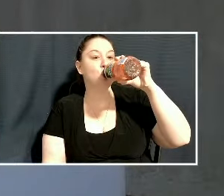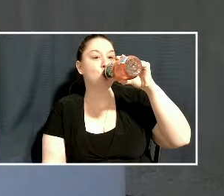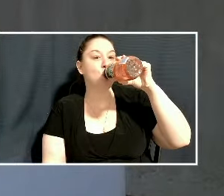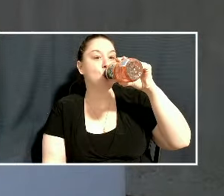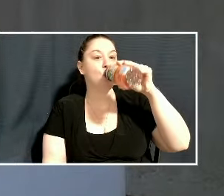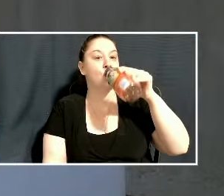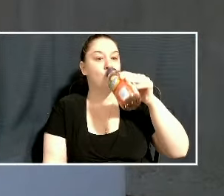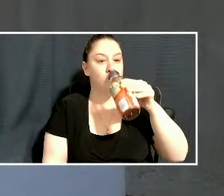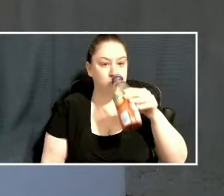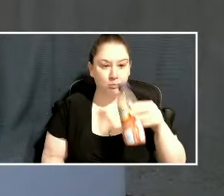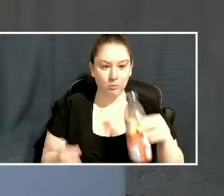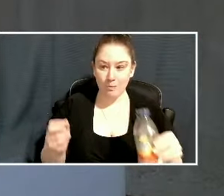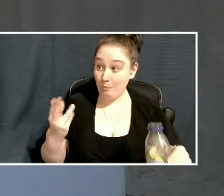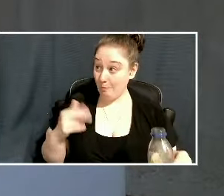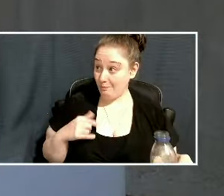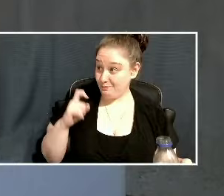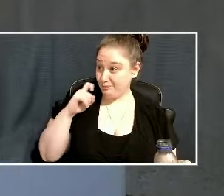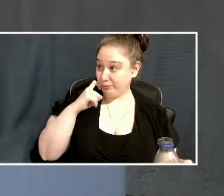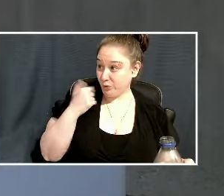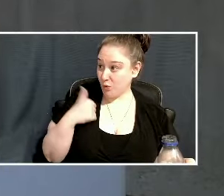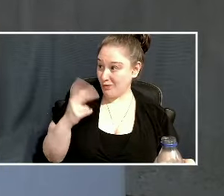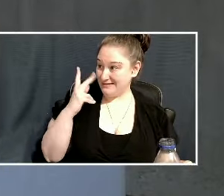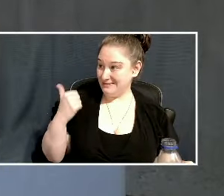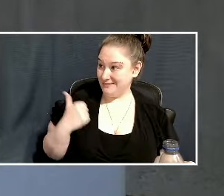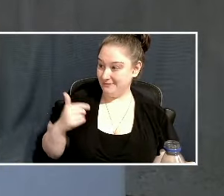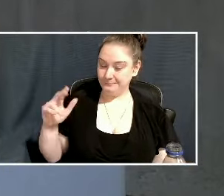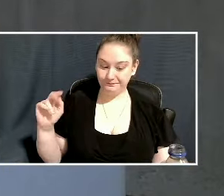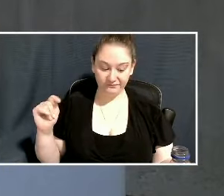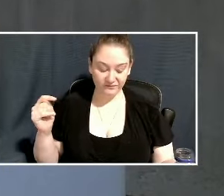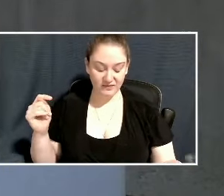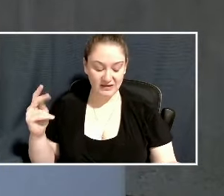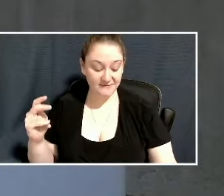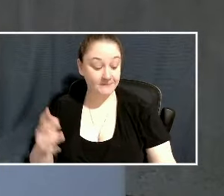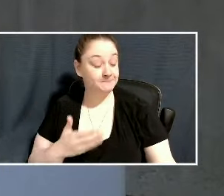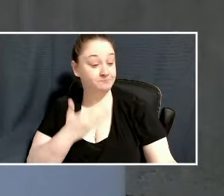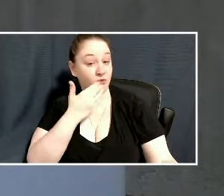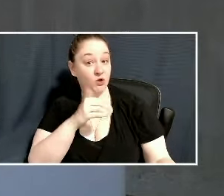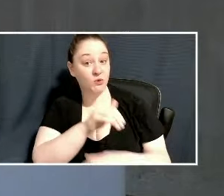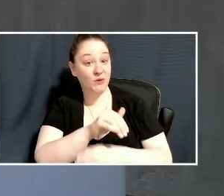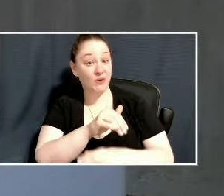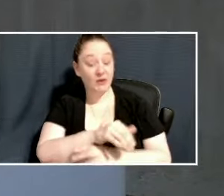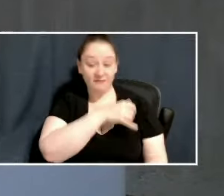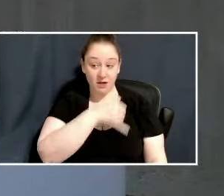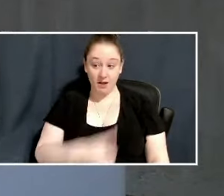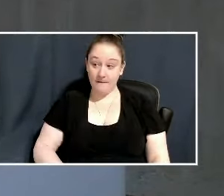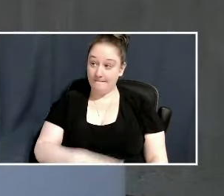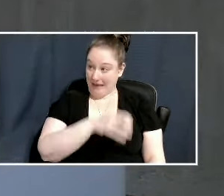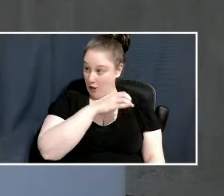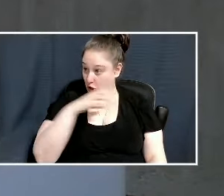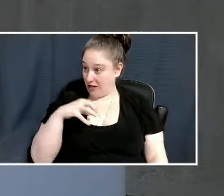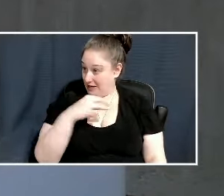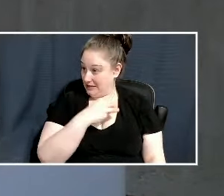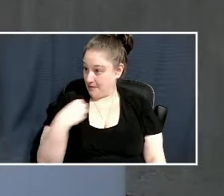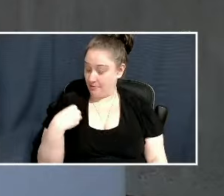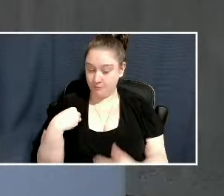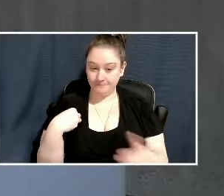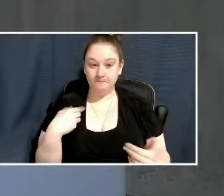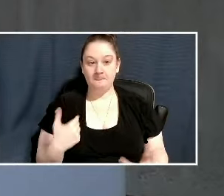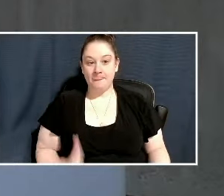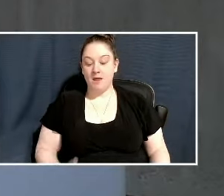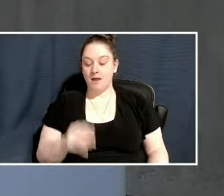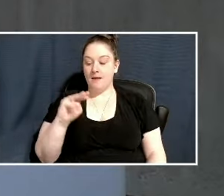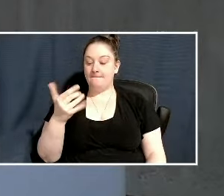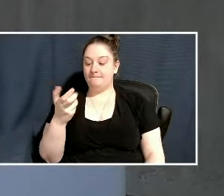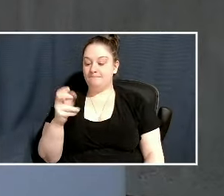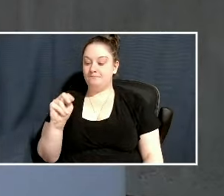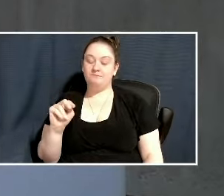Oh, cool, I'm on TV. Good evening, Mr. Mayor and members of the council representing our great city of Salem. My name is Megan Adams. I'm a third year